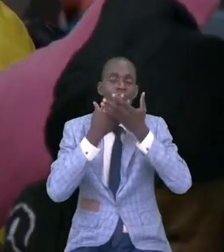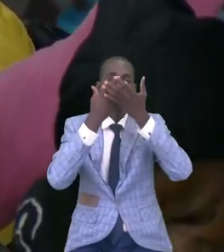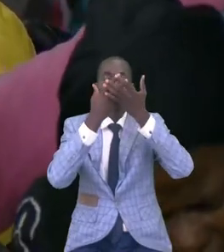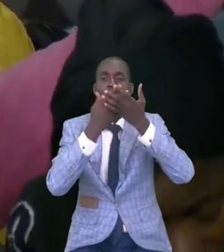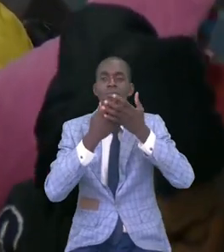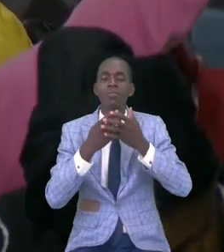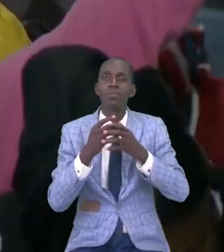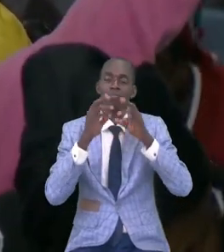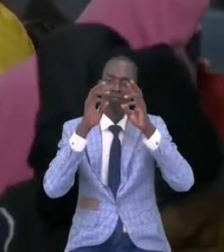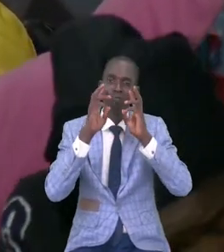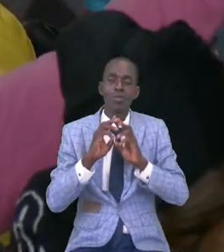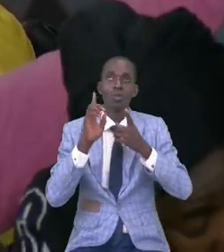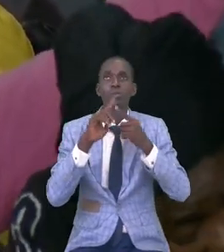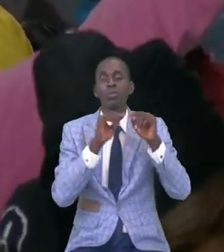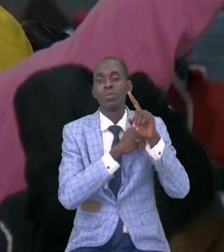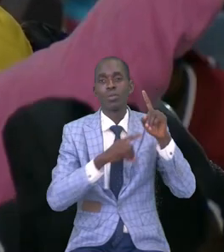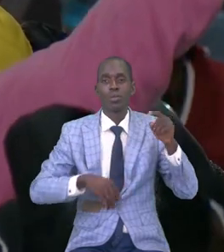indicated,